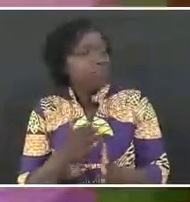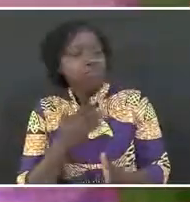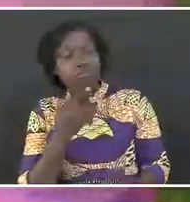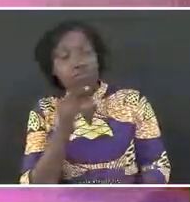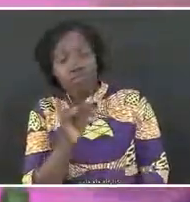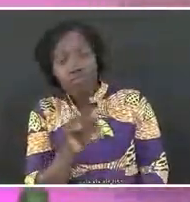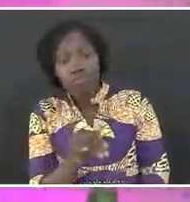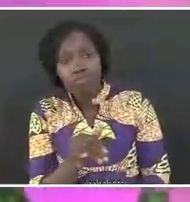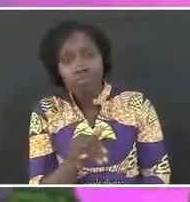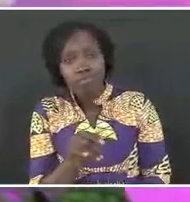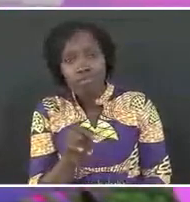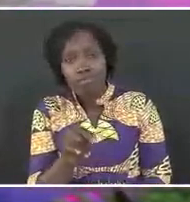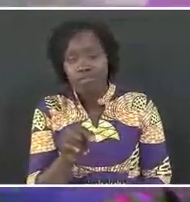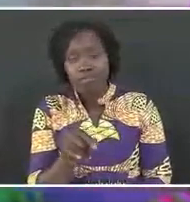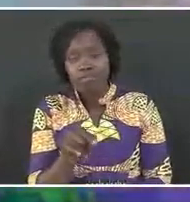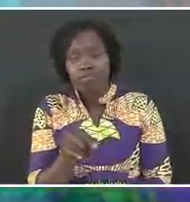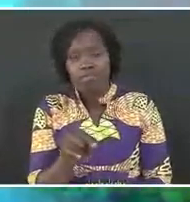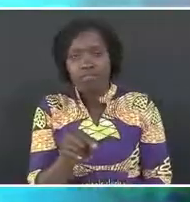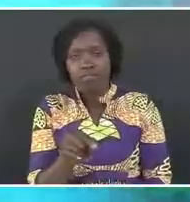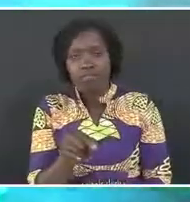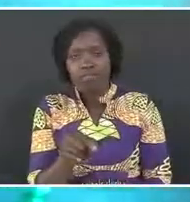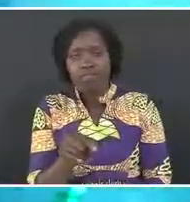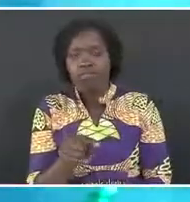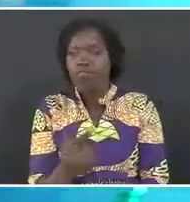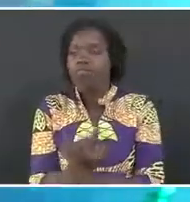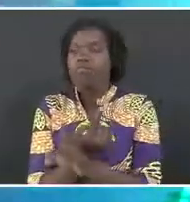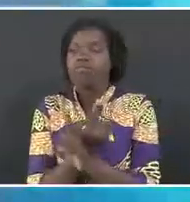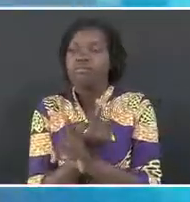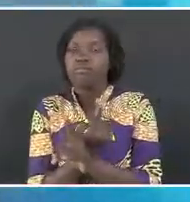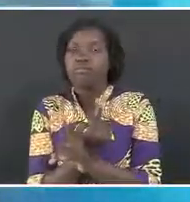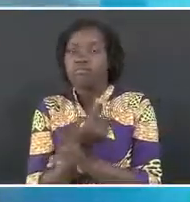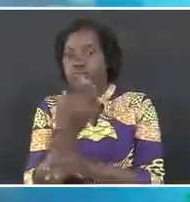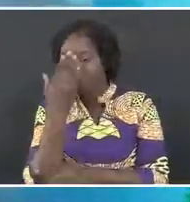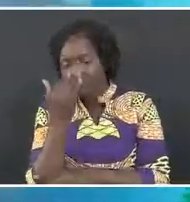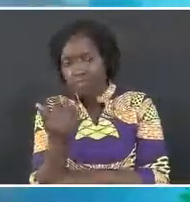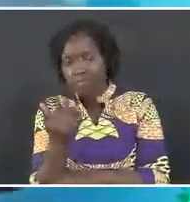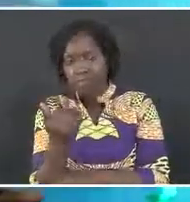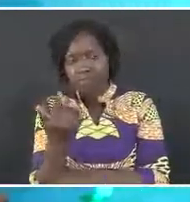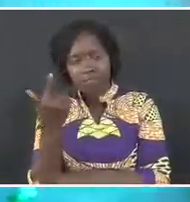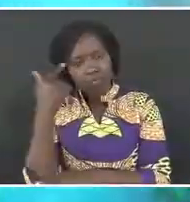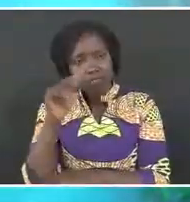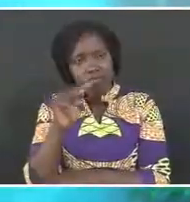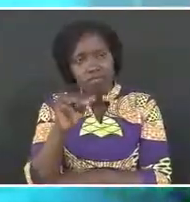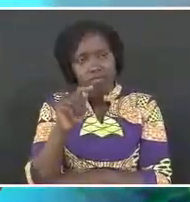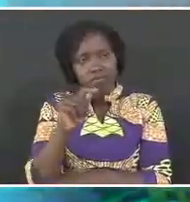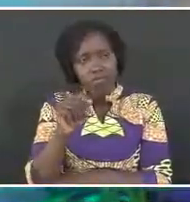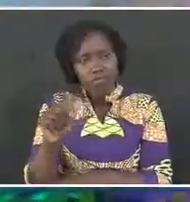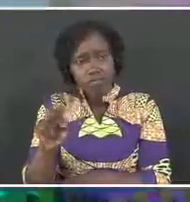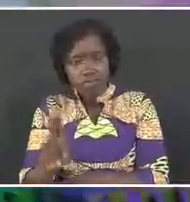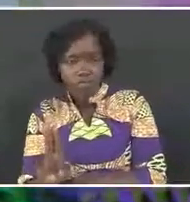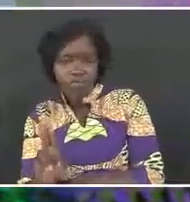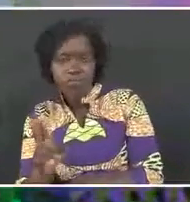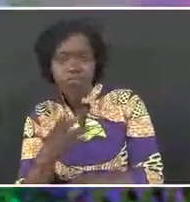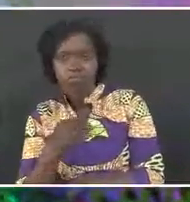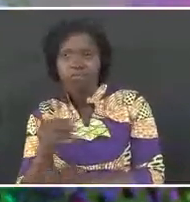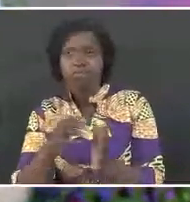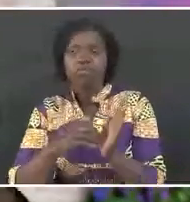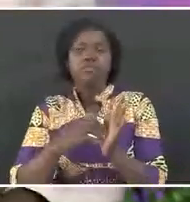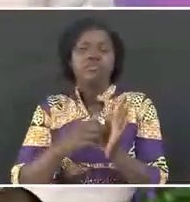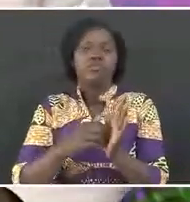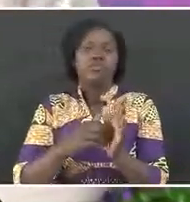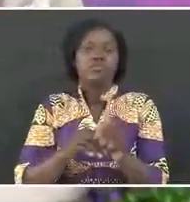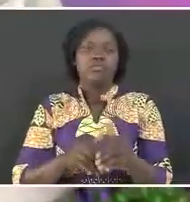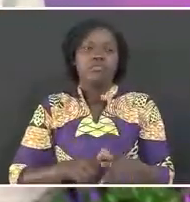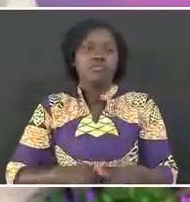I want to say that this is different because for Matu and Kangundo, we had the youth